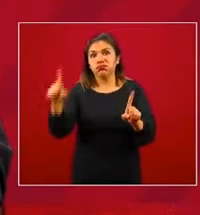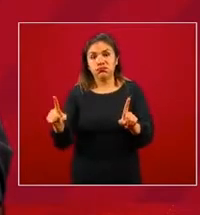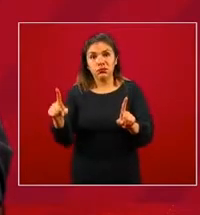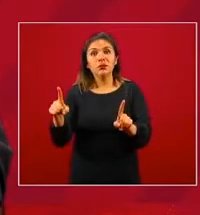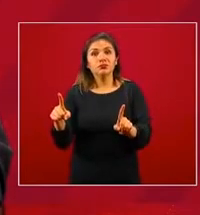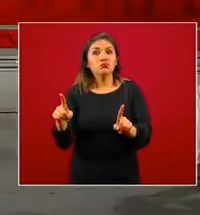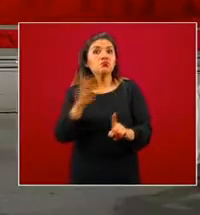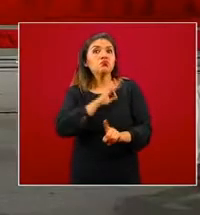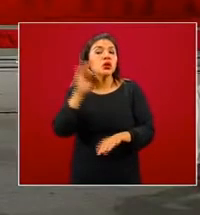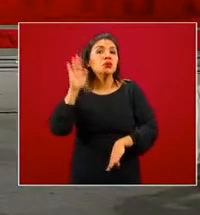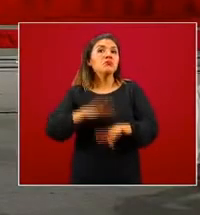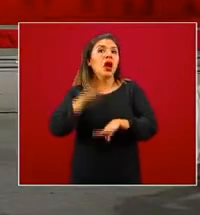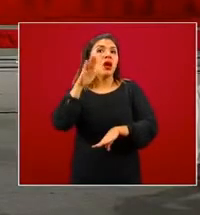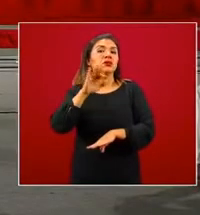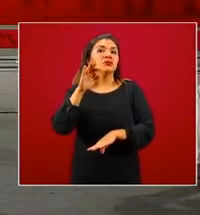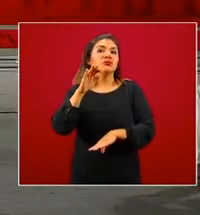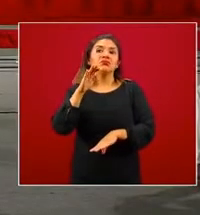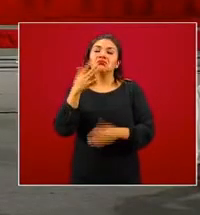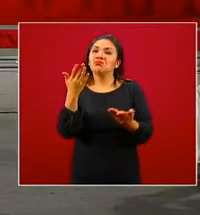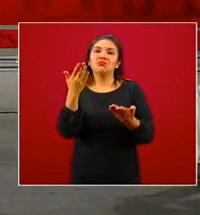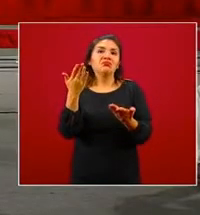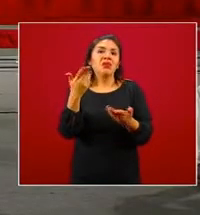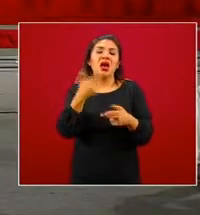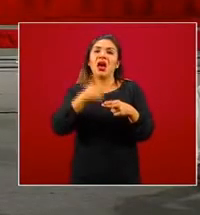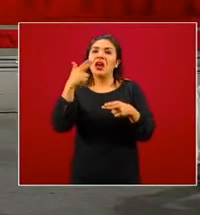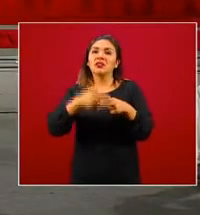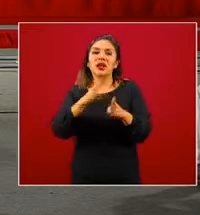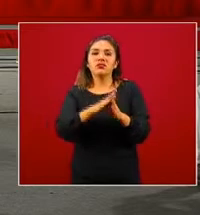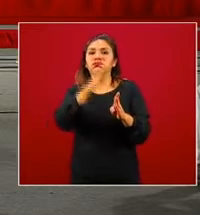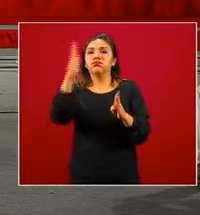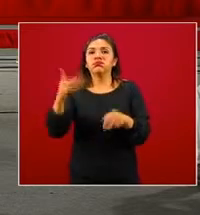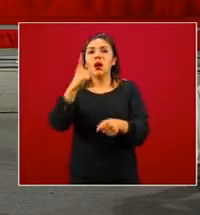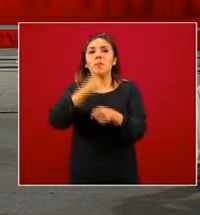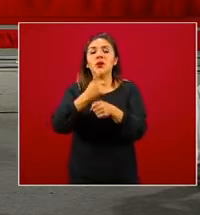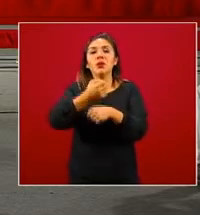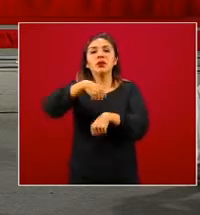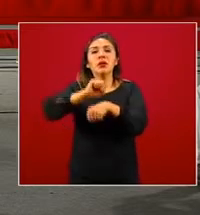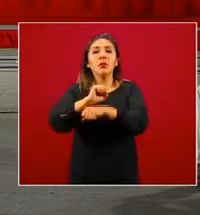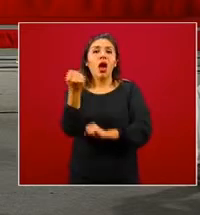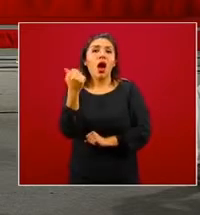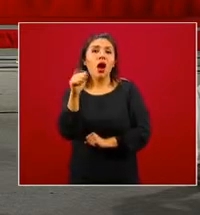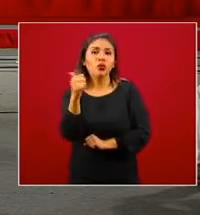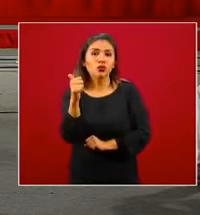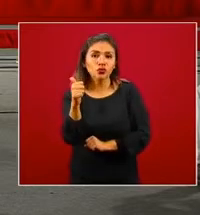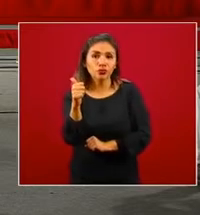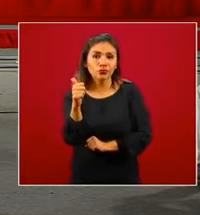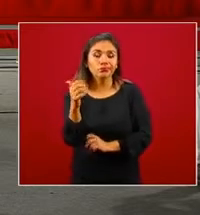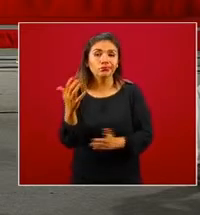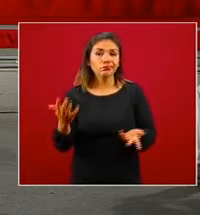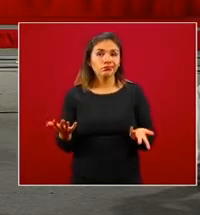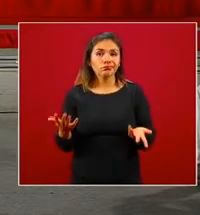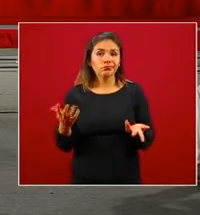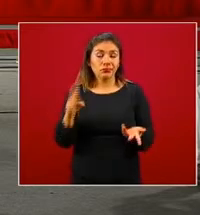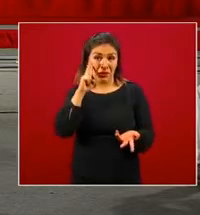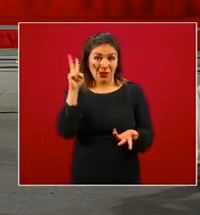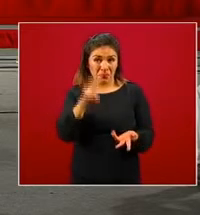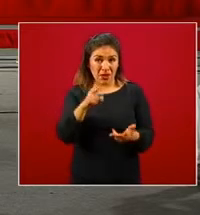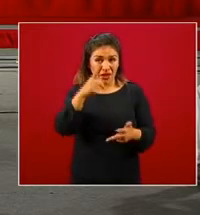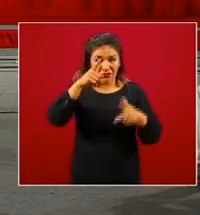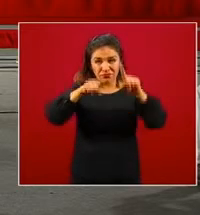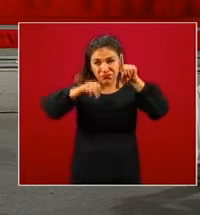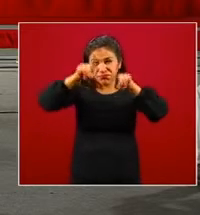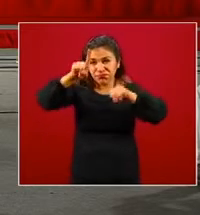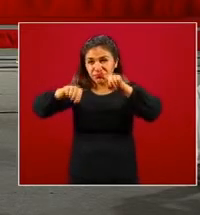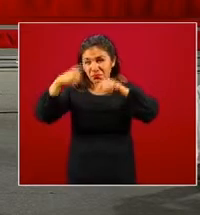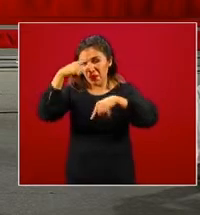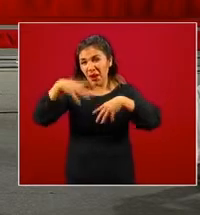epicurve. So you still have a little bit more of the epidemic to go over there. It might spread until the first week of August. And